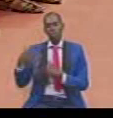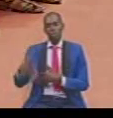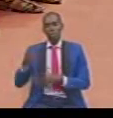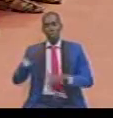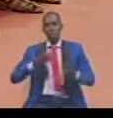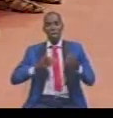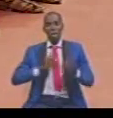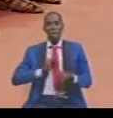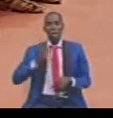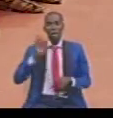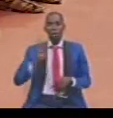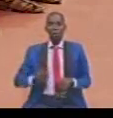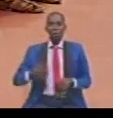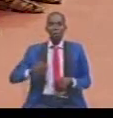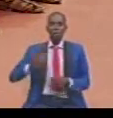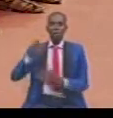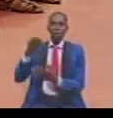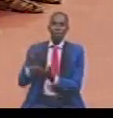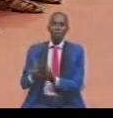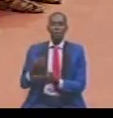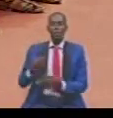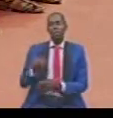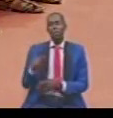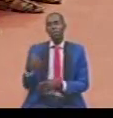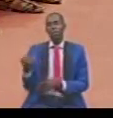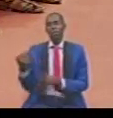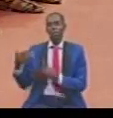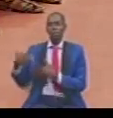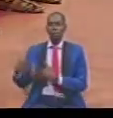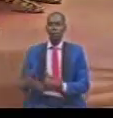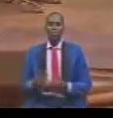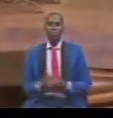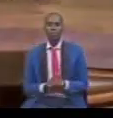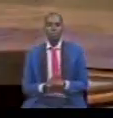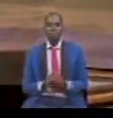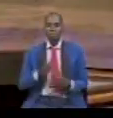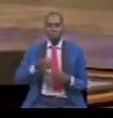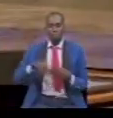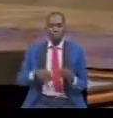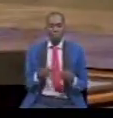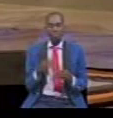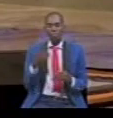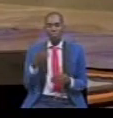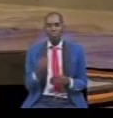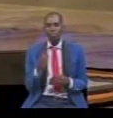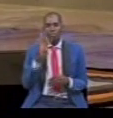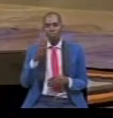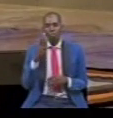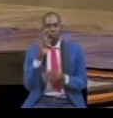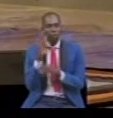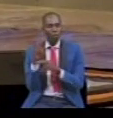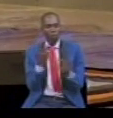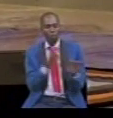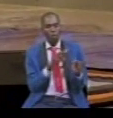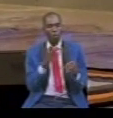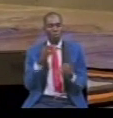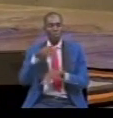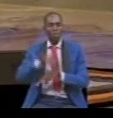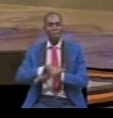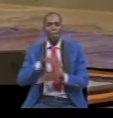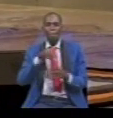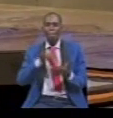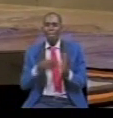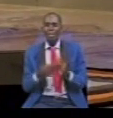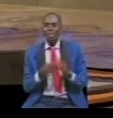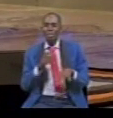side. And about the fourth watch of the night, that's between 3